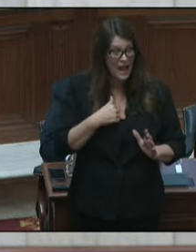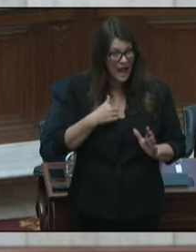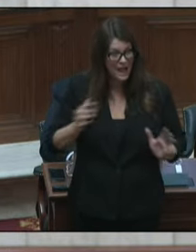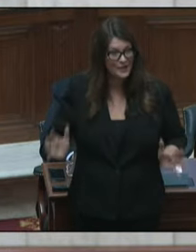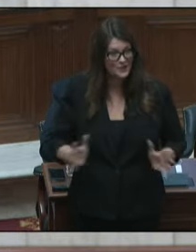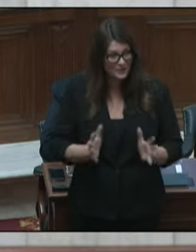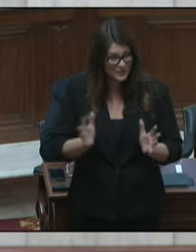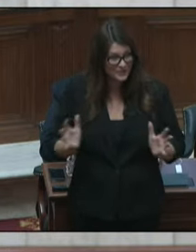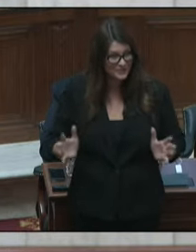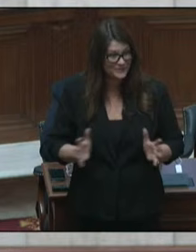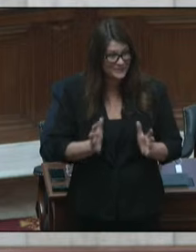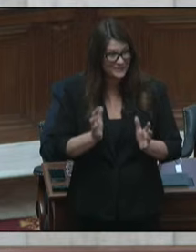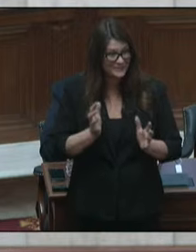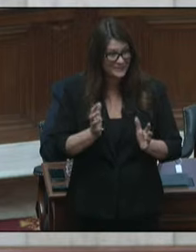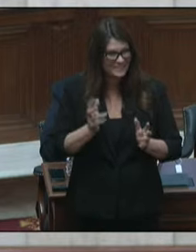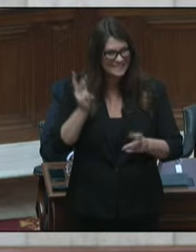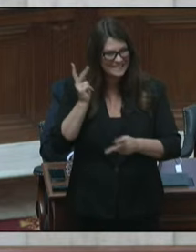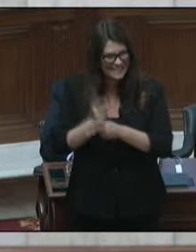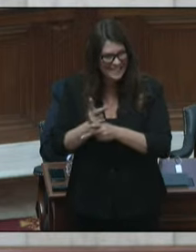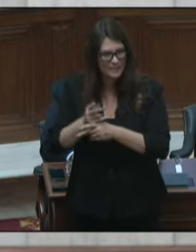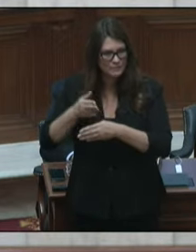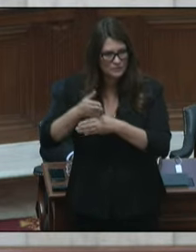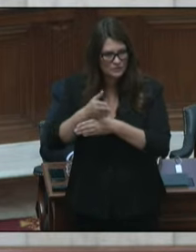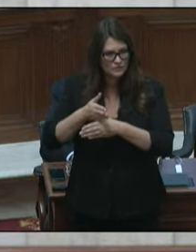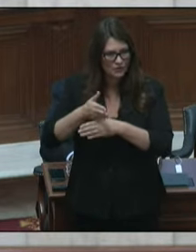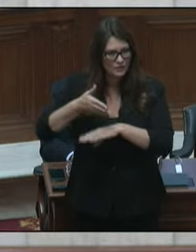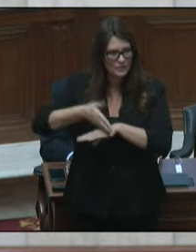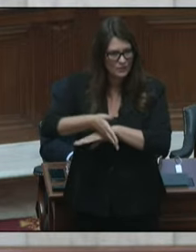you to keep sawing the wood.